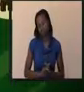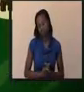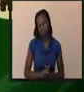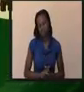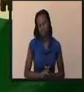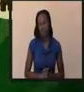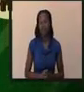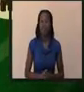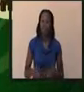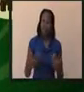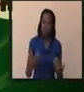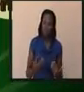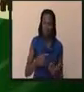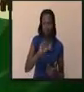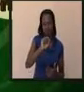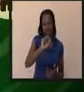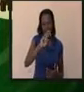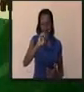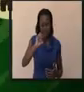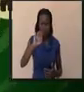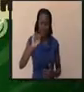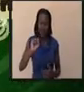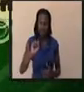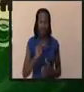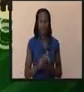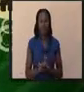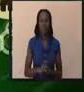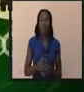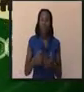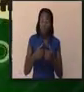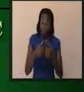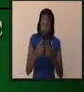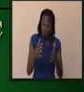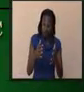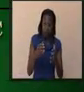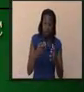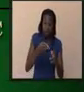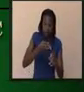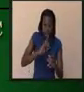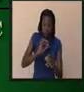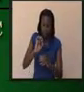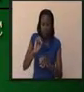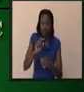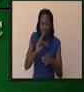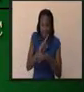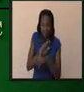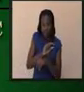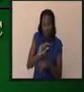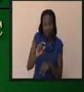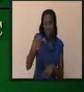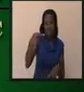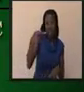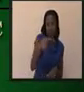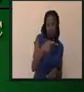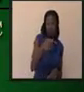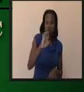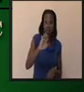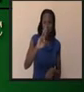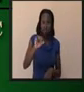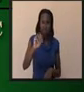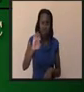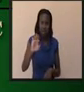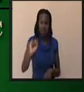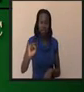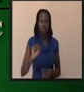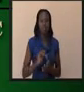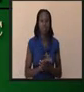And now for our SMS competition. To SMS your answer, enter the keyword for this program, which is